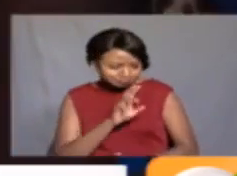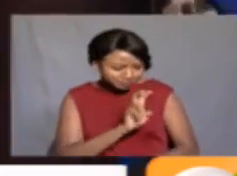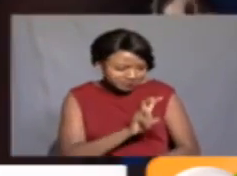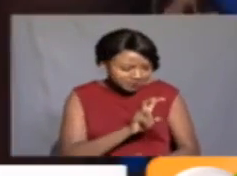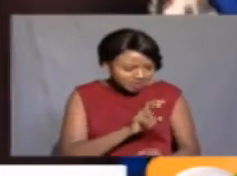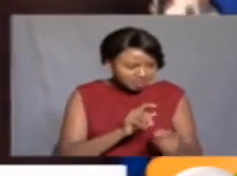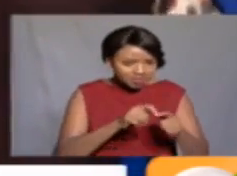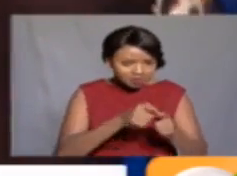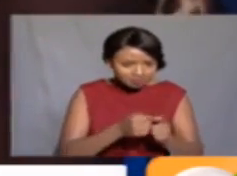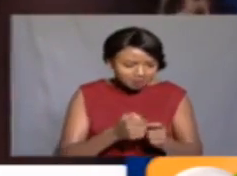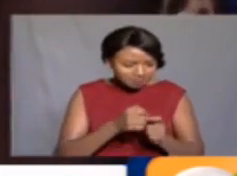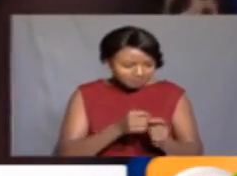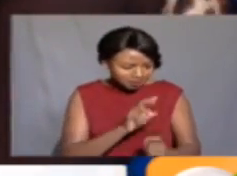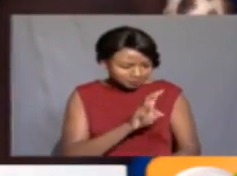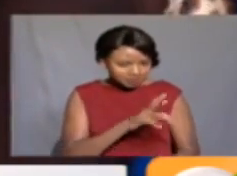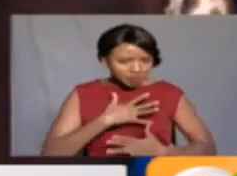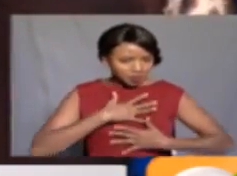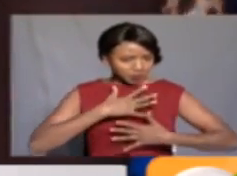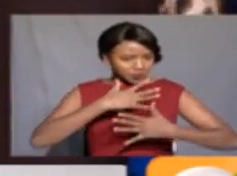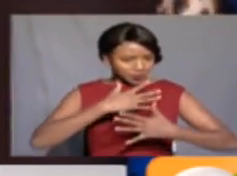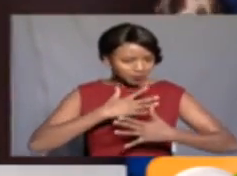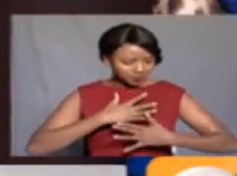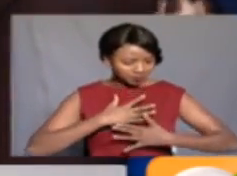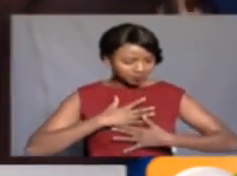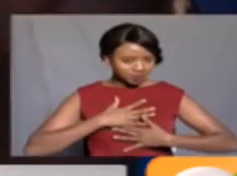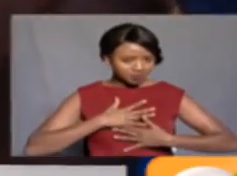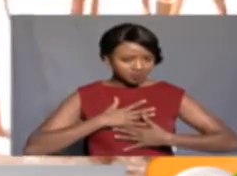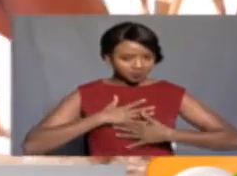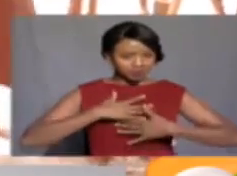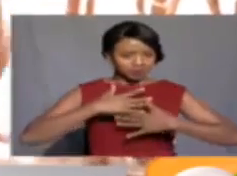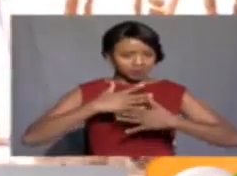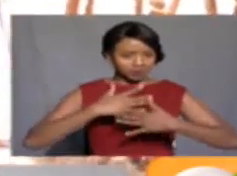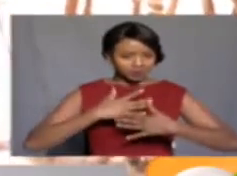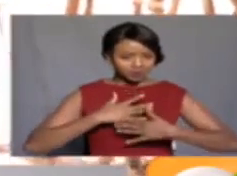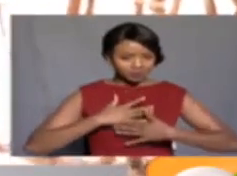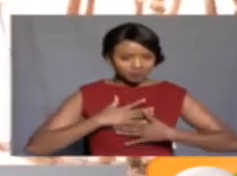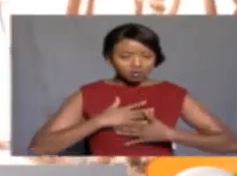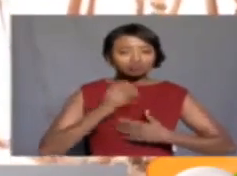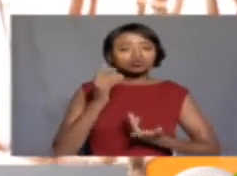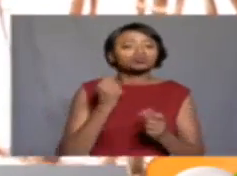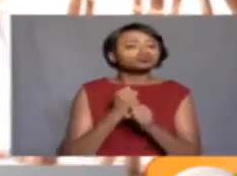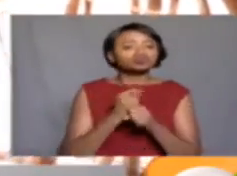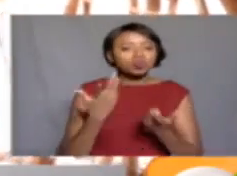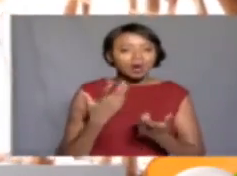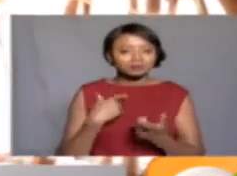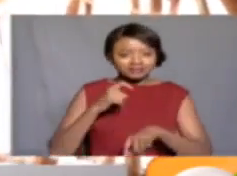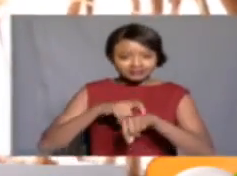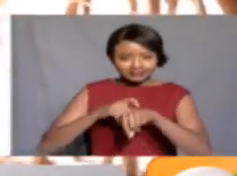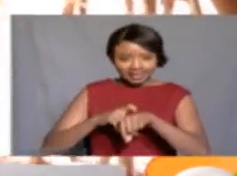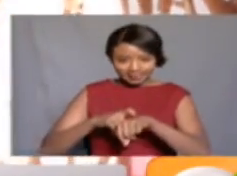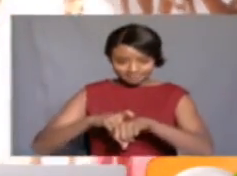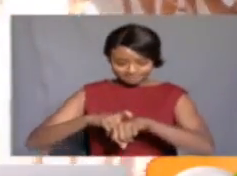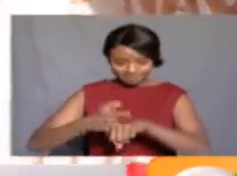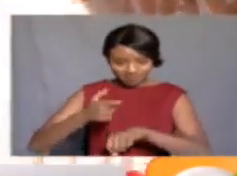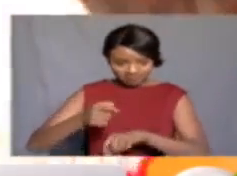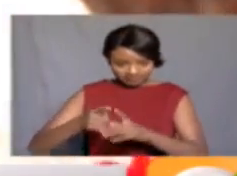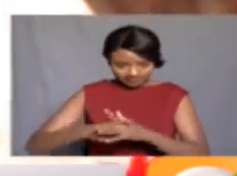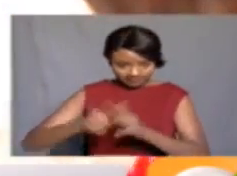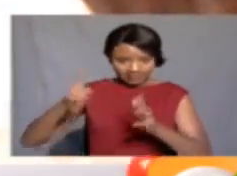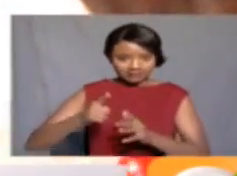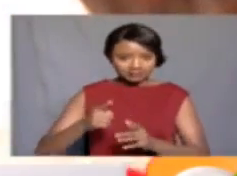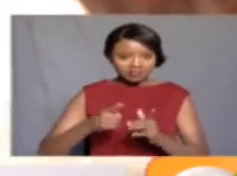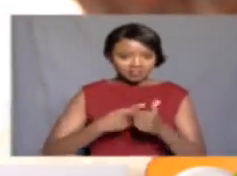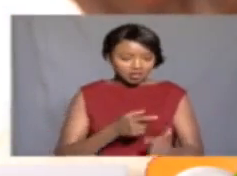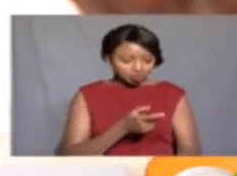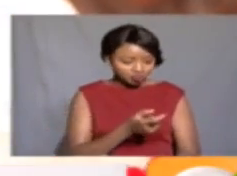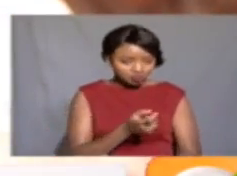breathes in and out. The respiratory timer is set. Wakati utafinya, hivi, ndio unaanza sasa kuhesabu